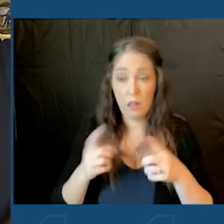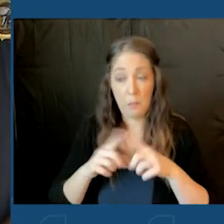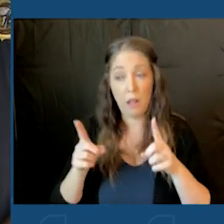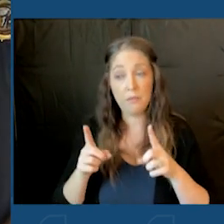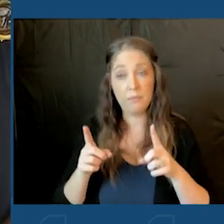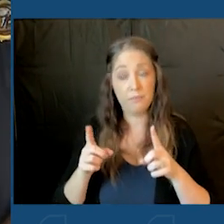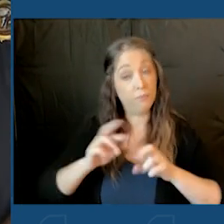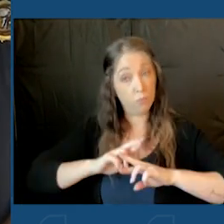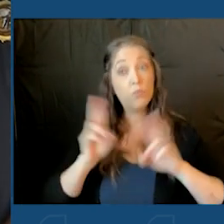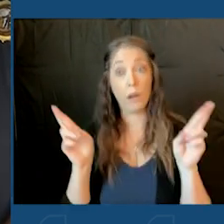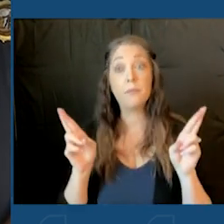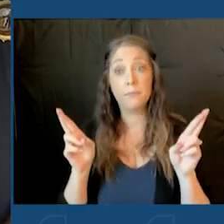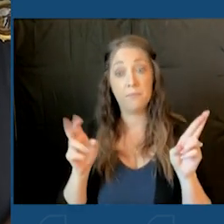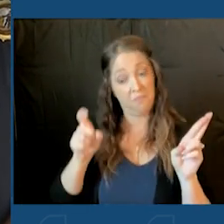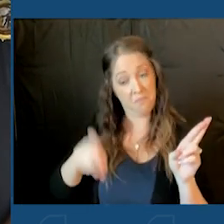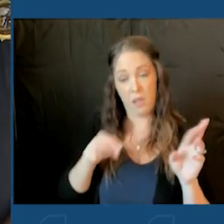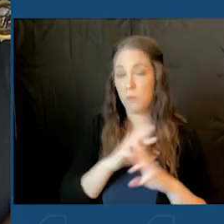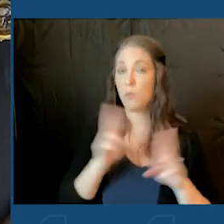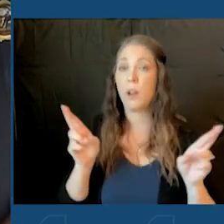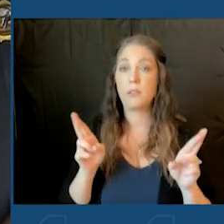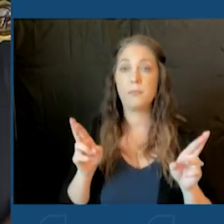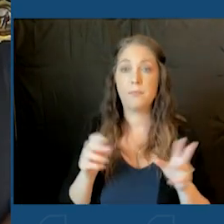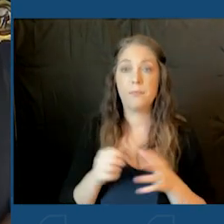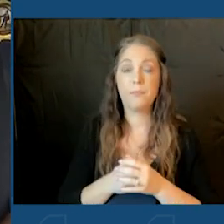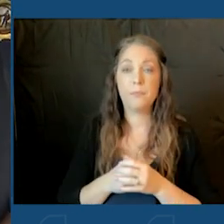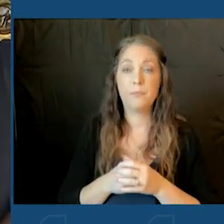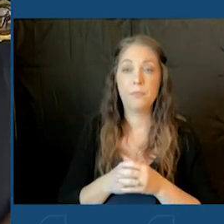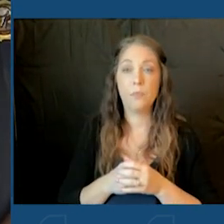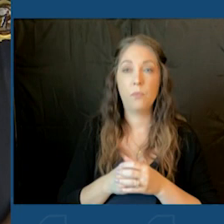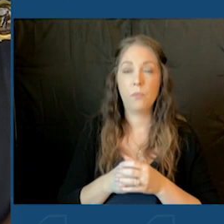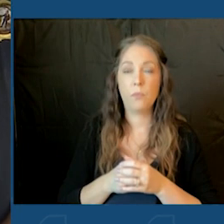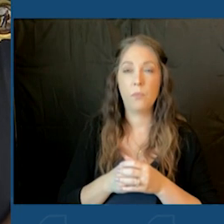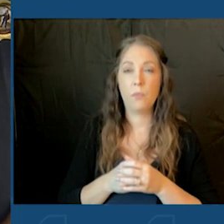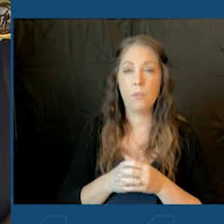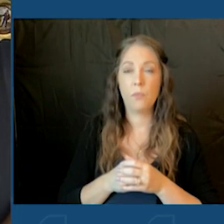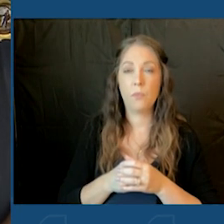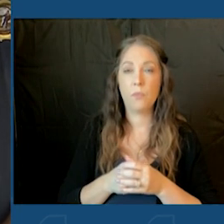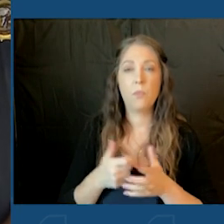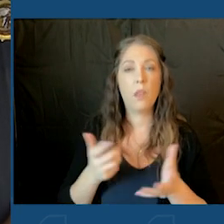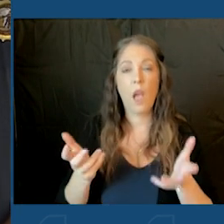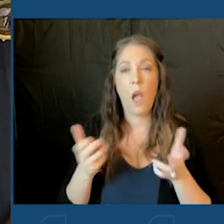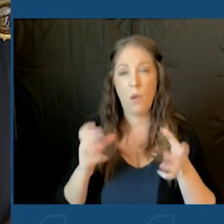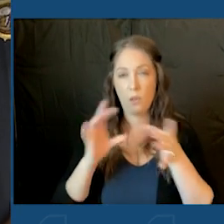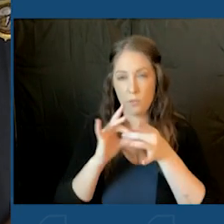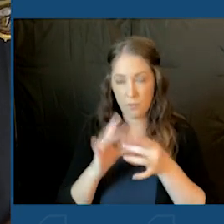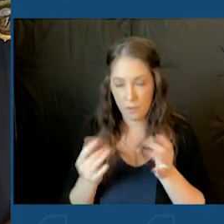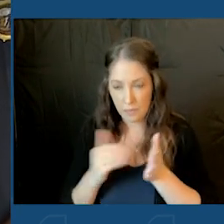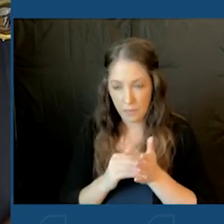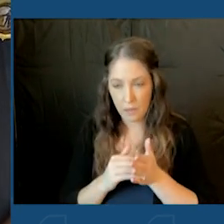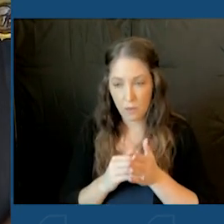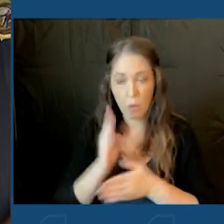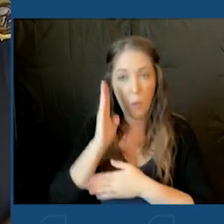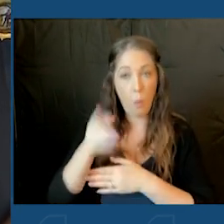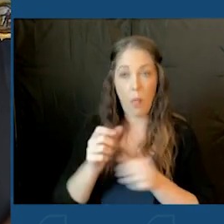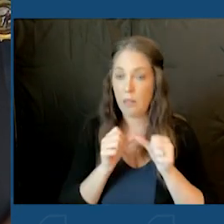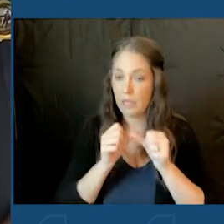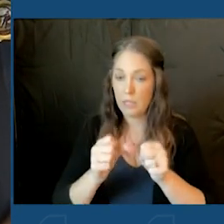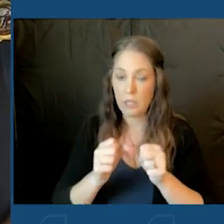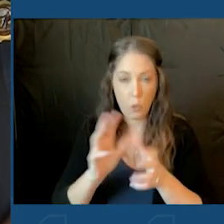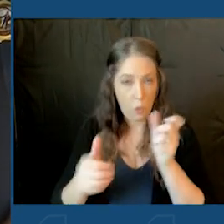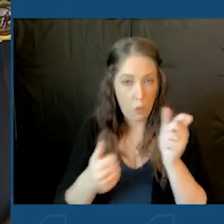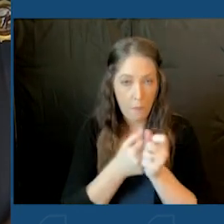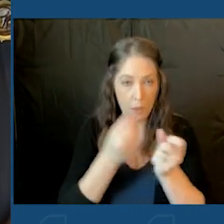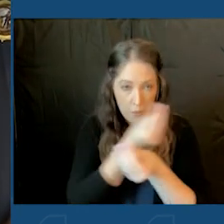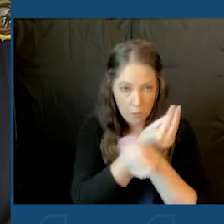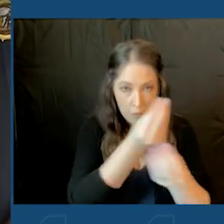ready. And so before I hand things over, I do just want to say again, we'll continue to keep the public updated. It's important. It's part of our